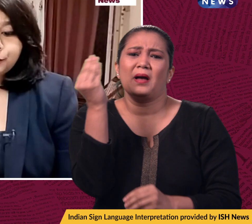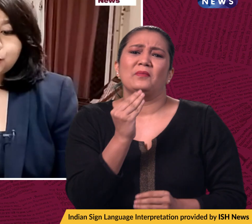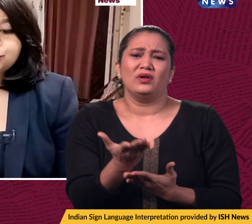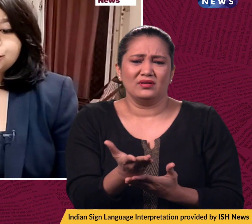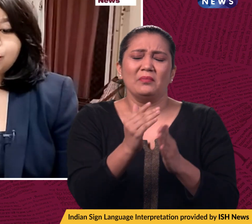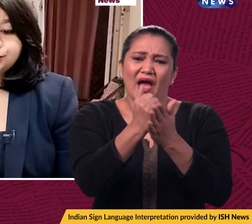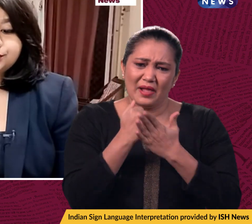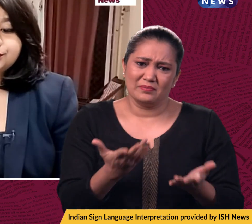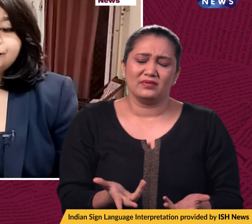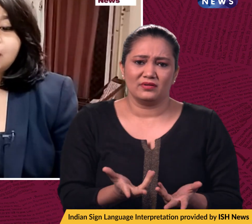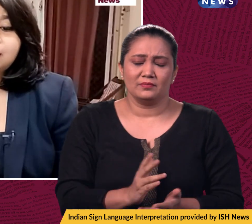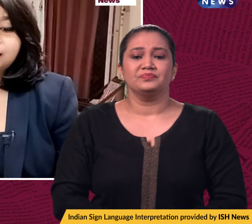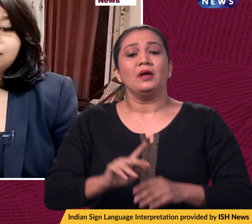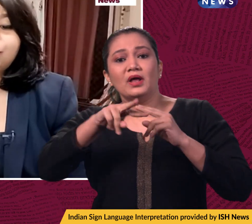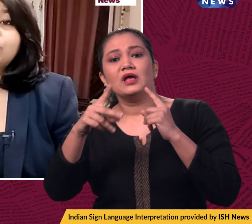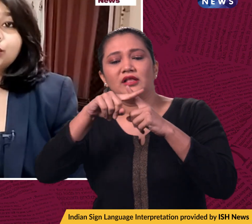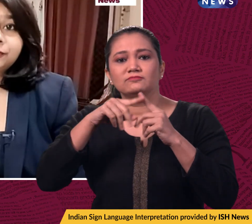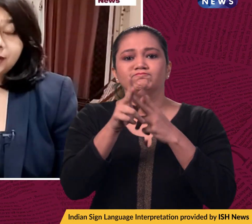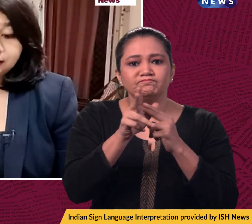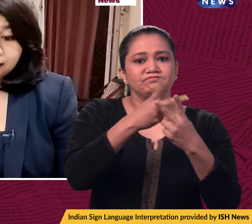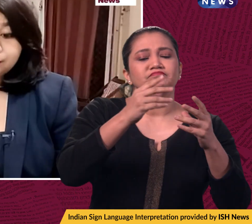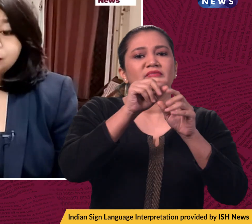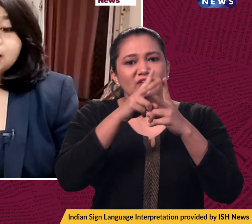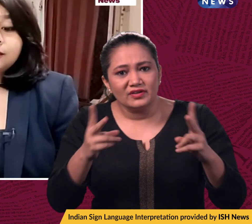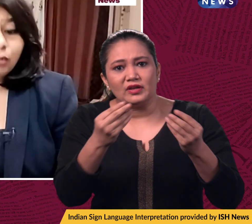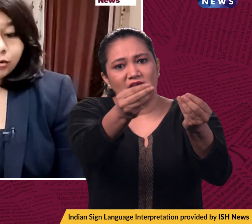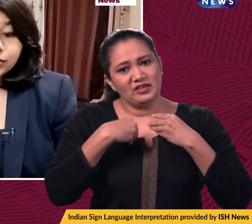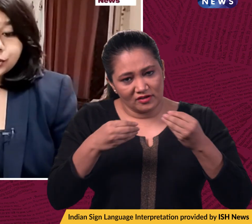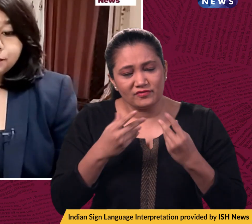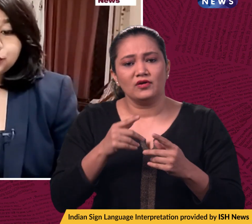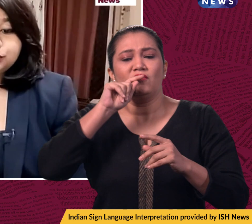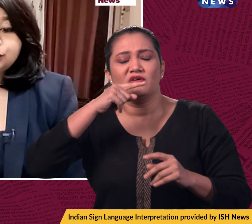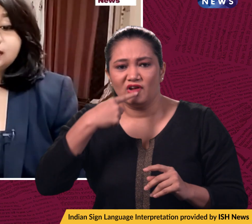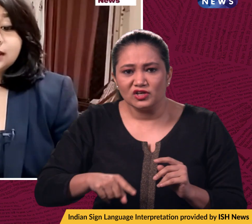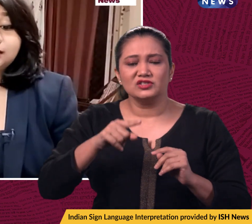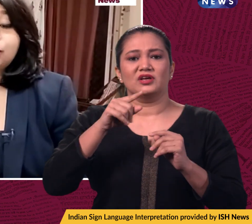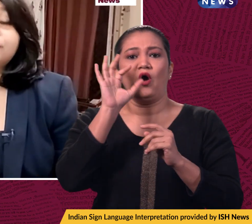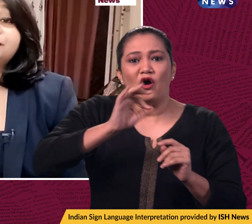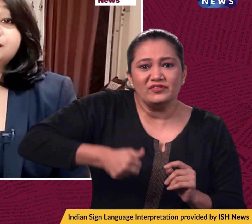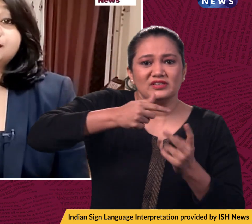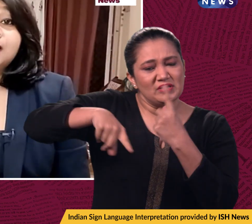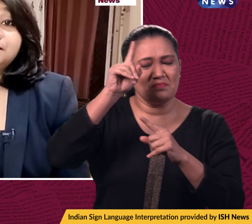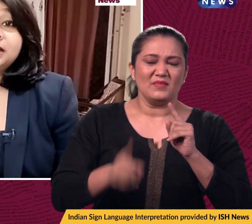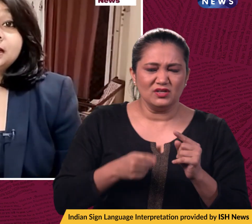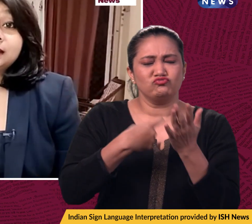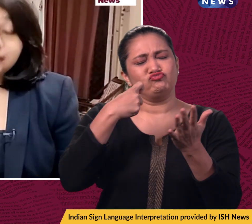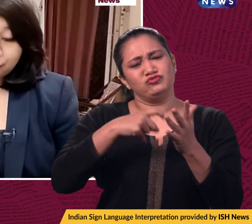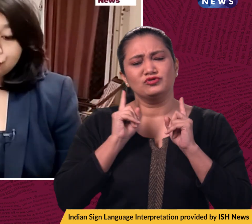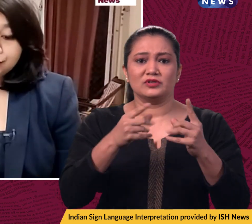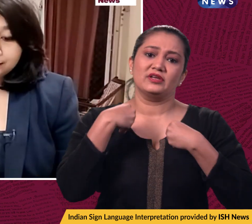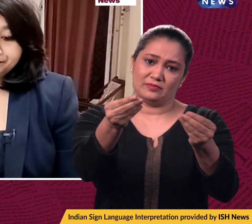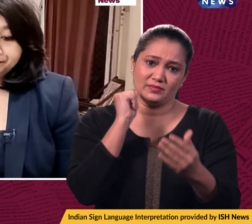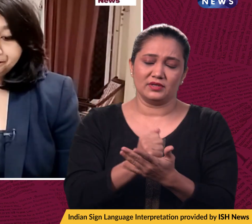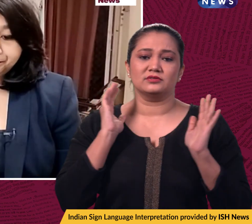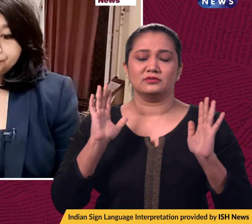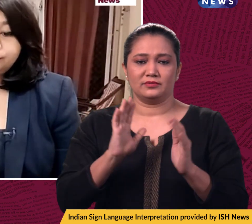also proposed alternatives, asking for more defense systems, that all Russian politicians still in their offices be